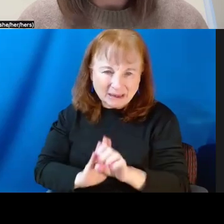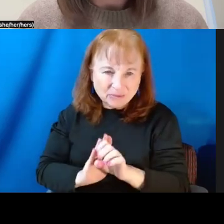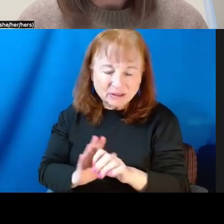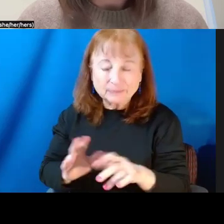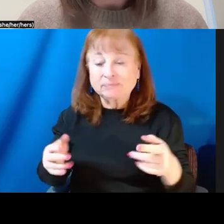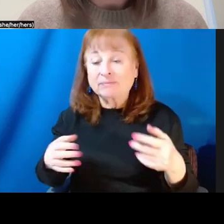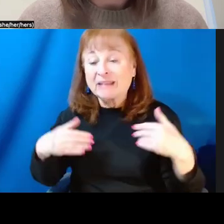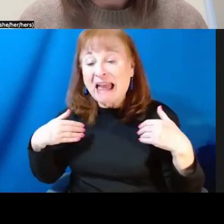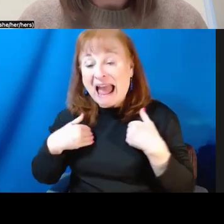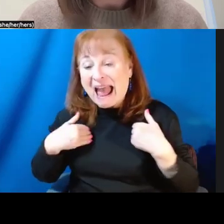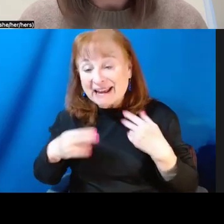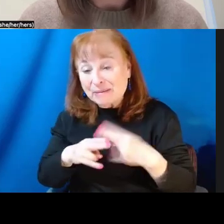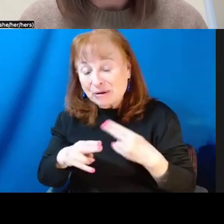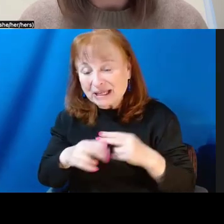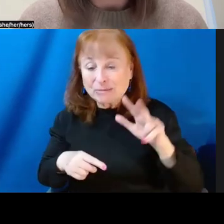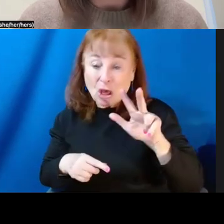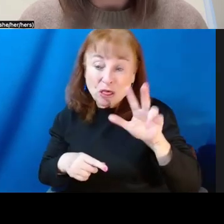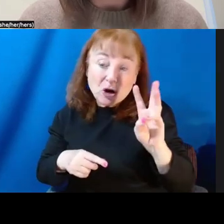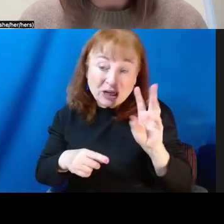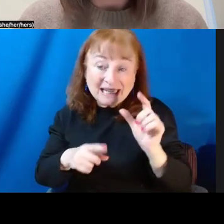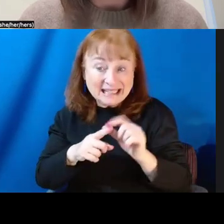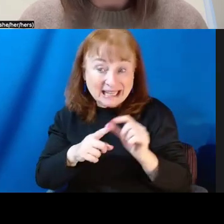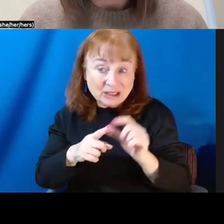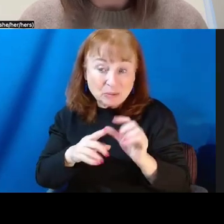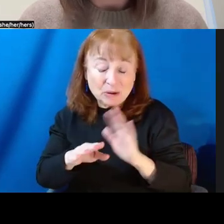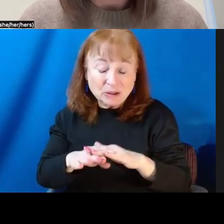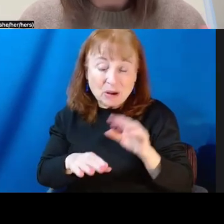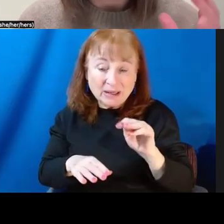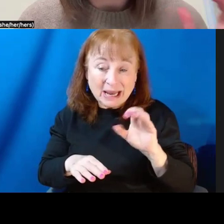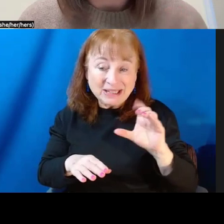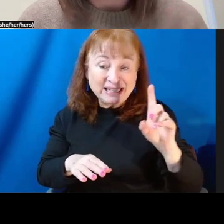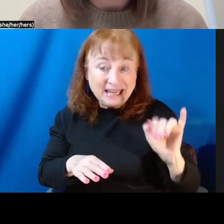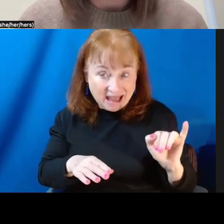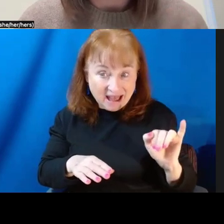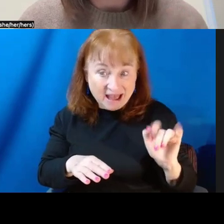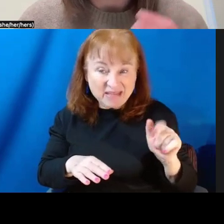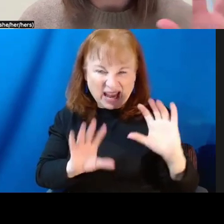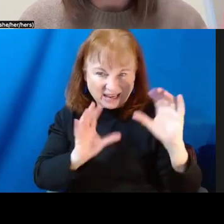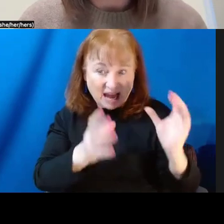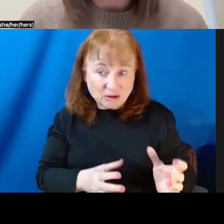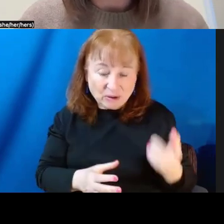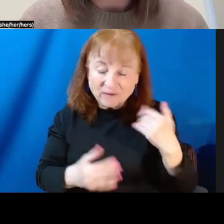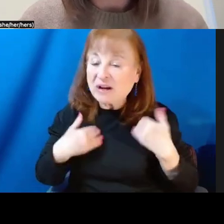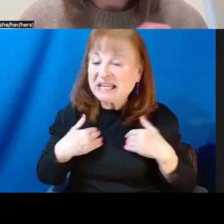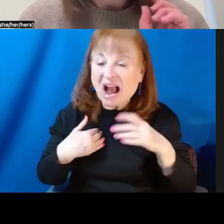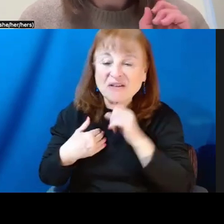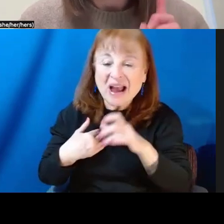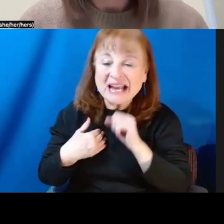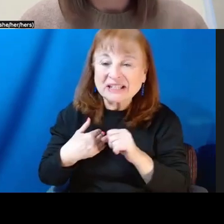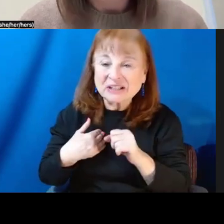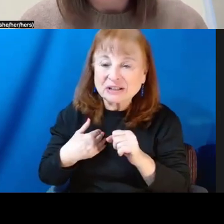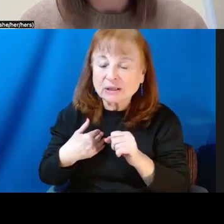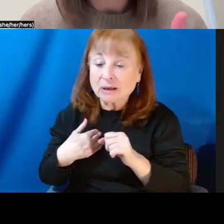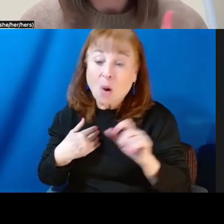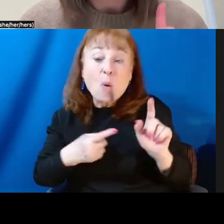animal names, there are 36 words on the MCDI in that category for the younger age range. One